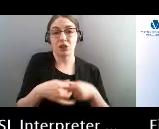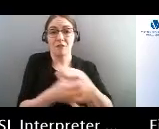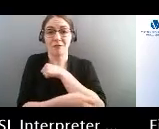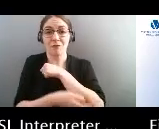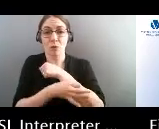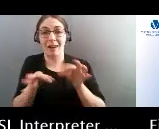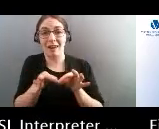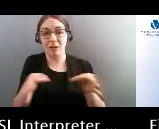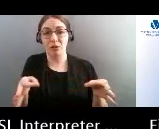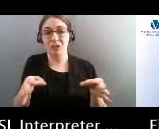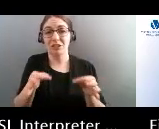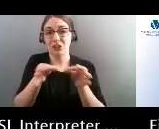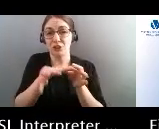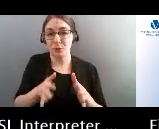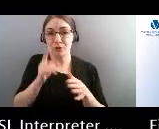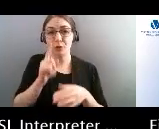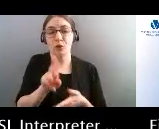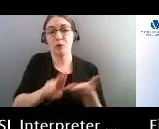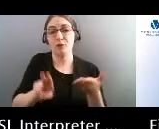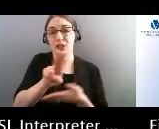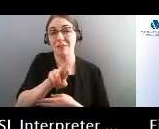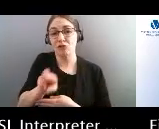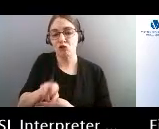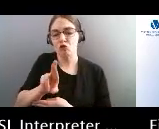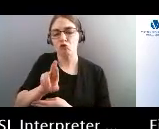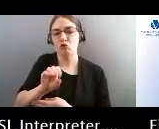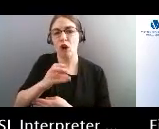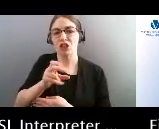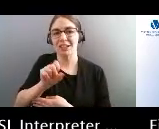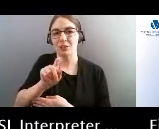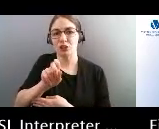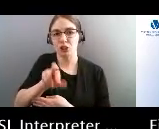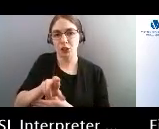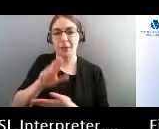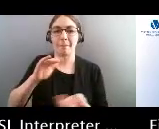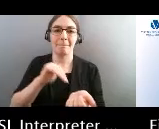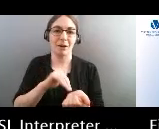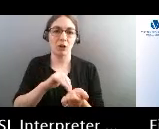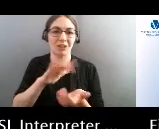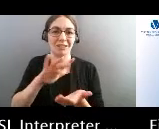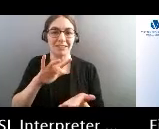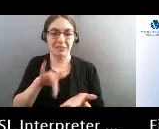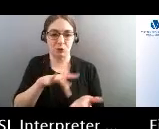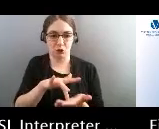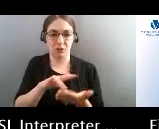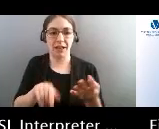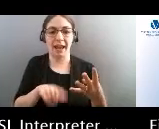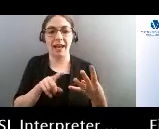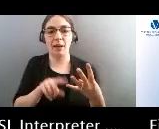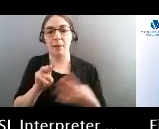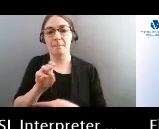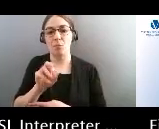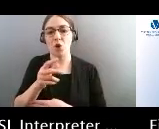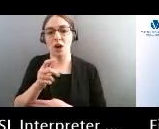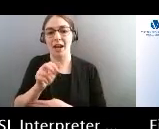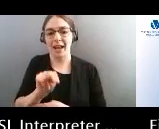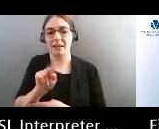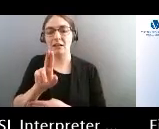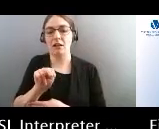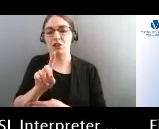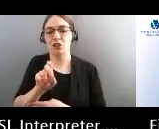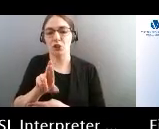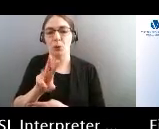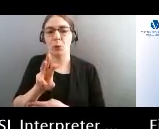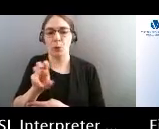University of Rochester Medical Center, and Morgan Underwood, who is the Associate Director of American Sign Language